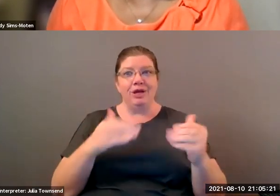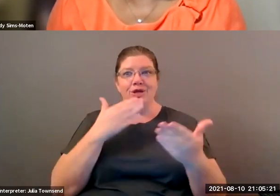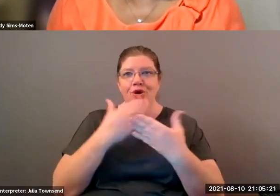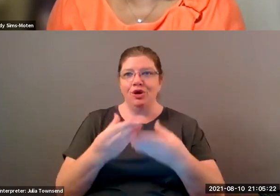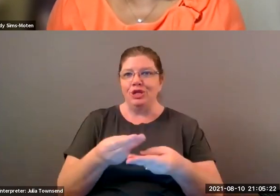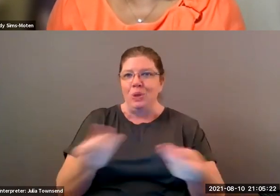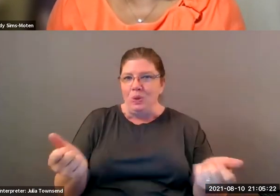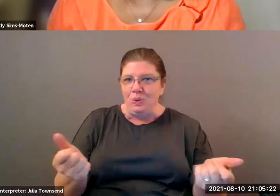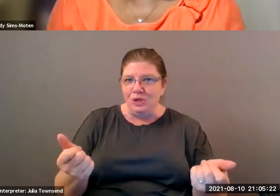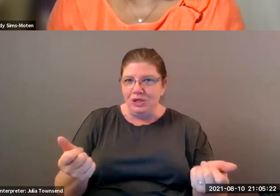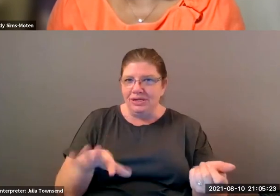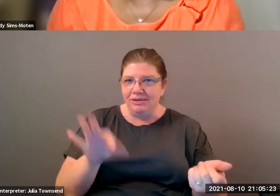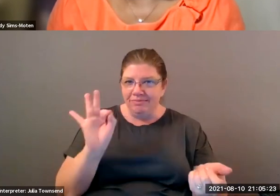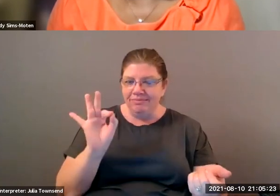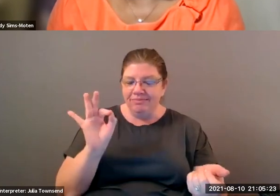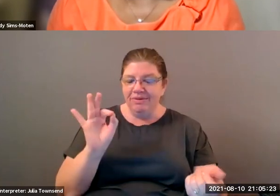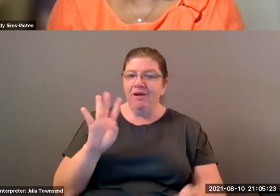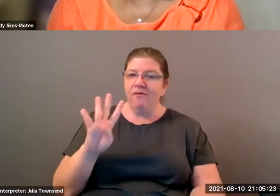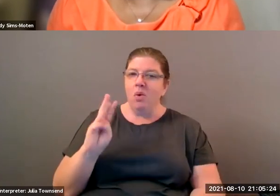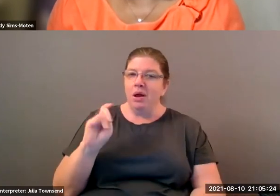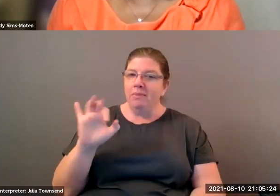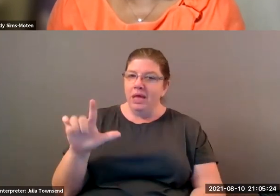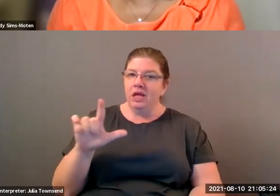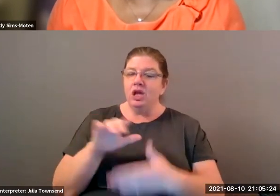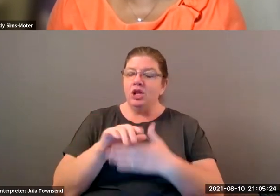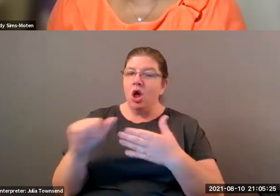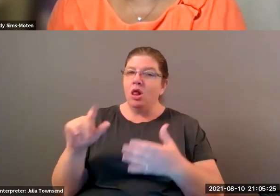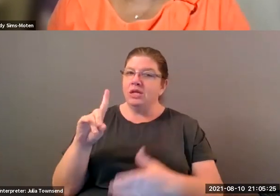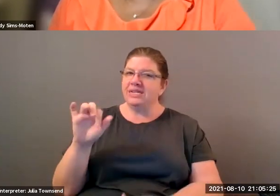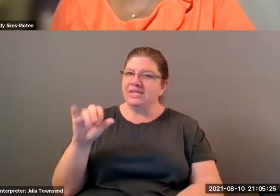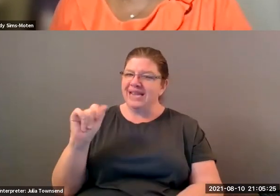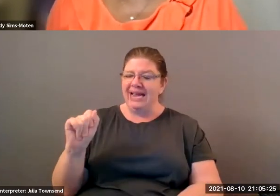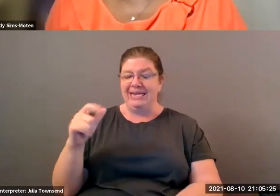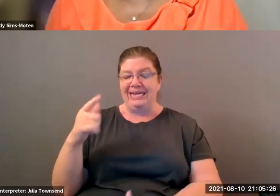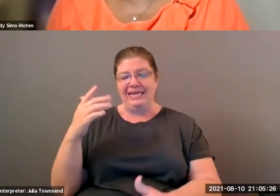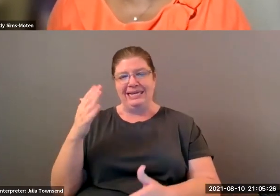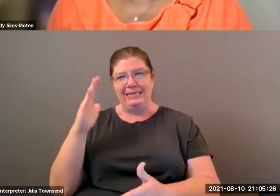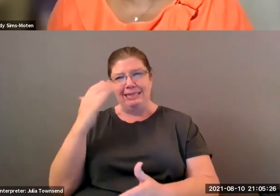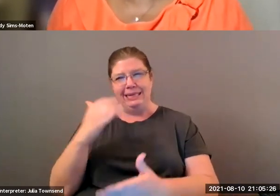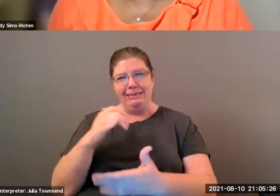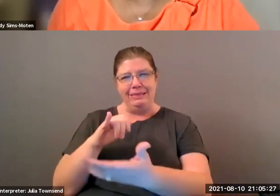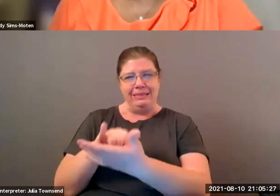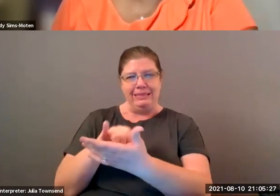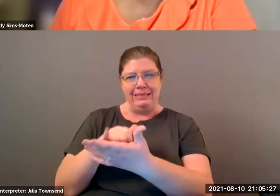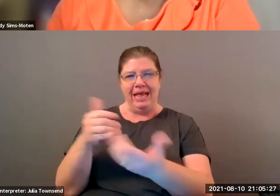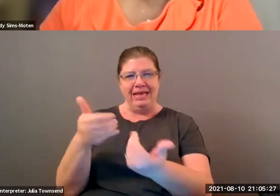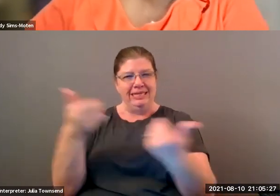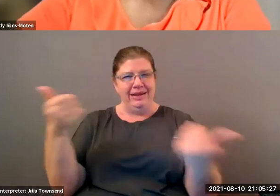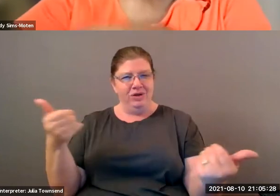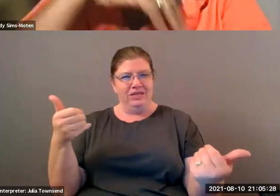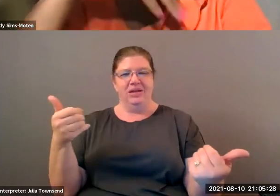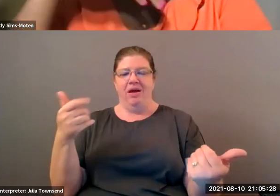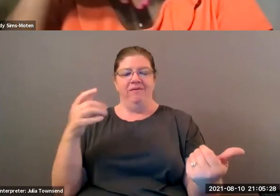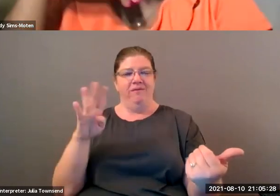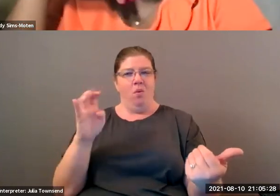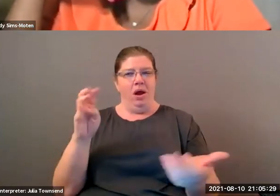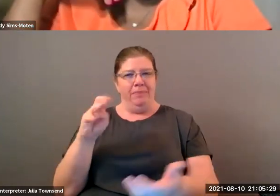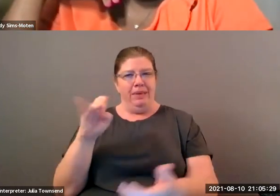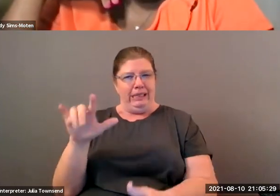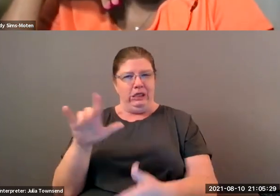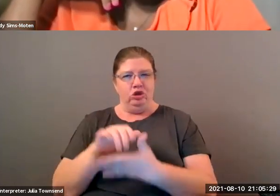solution. The $4 million delta seems prohibitive, but that's why it's going to take the very